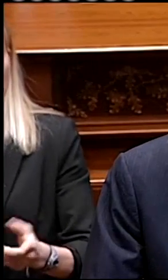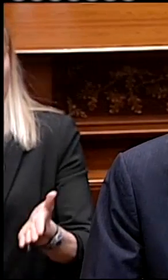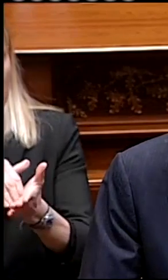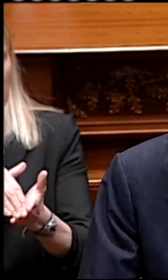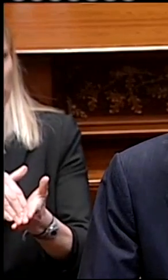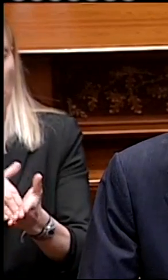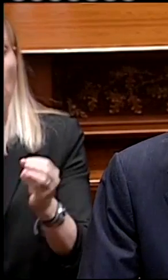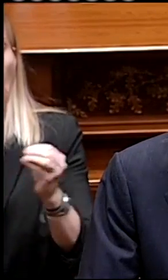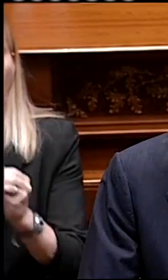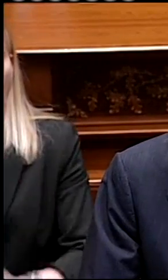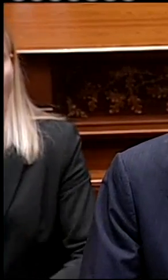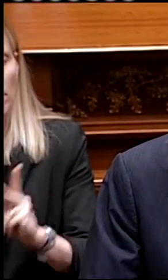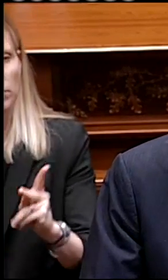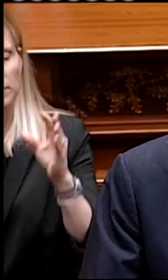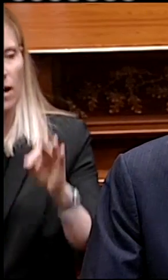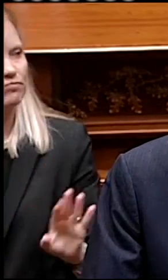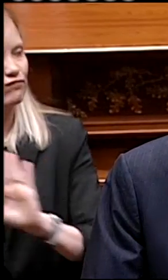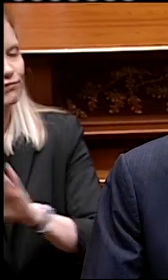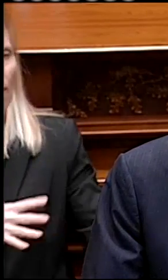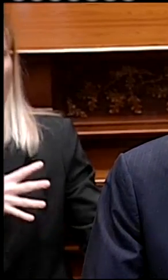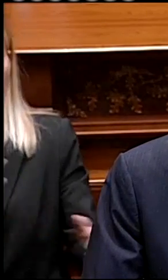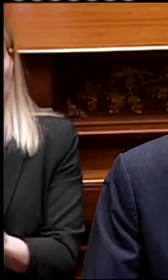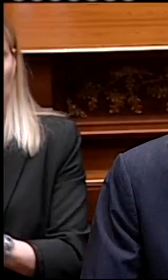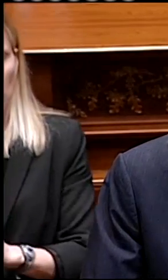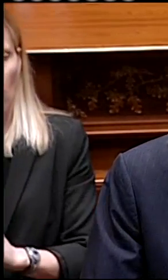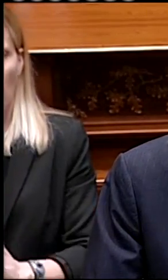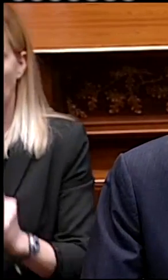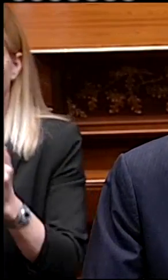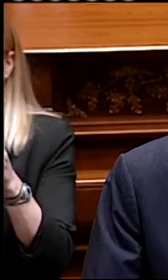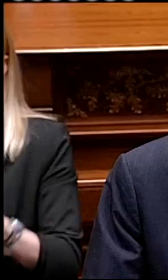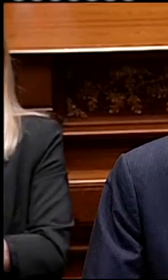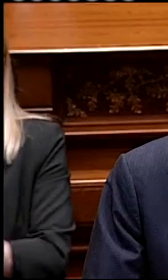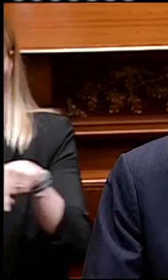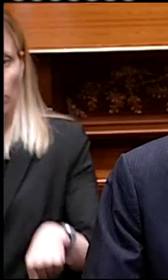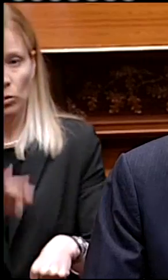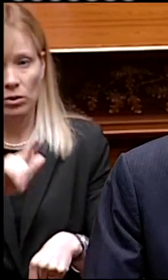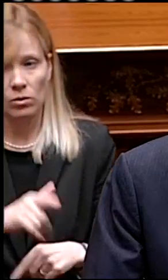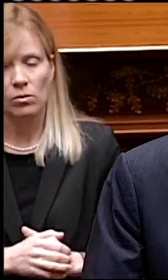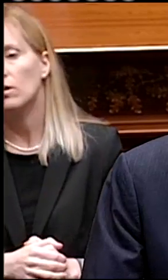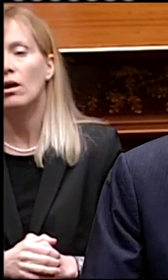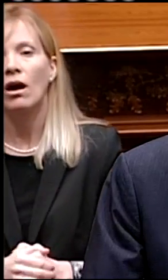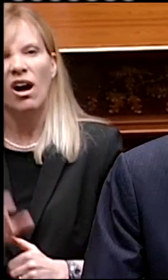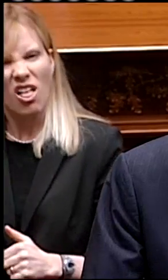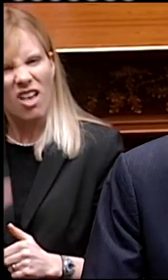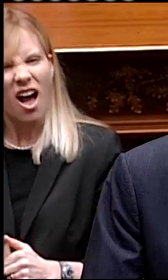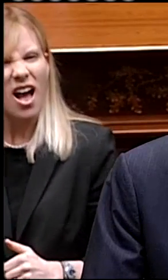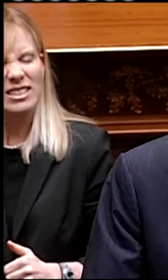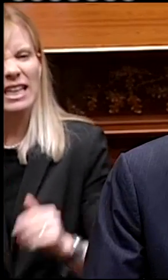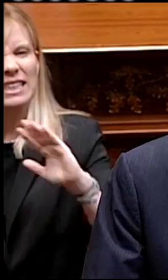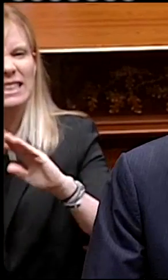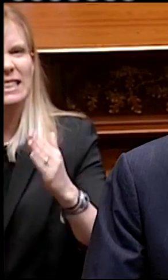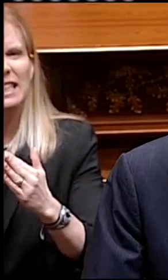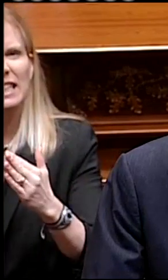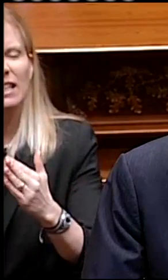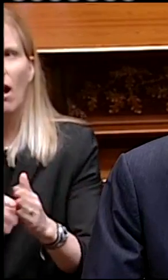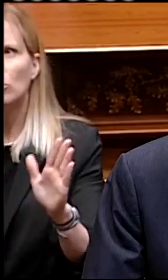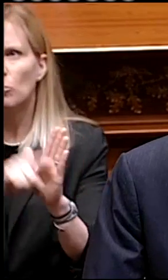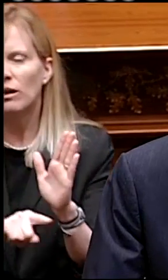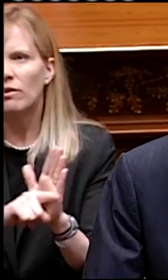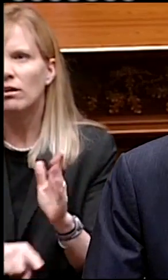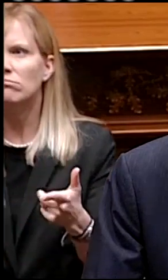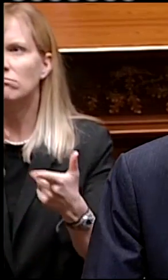275,000 more people decided to leave Illinois than chose to come here. That's like the cities of